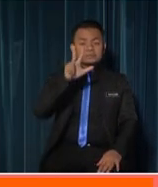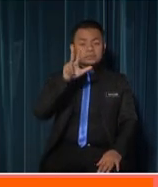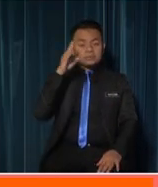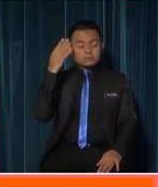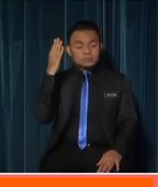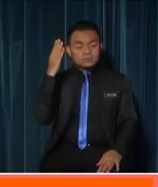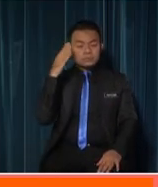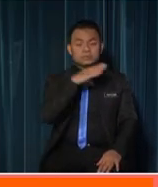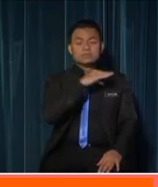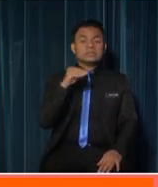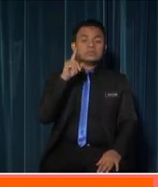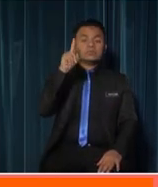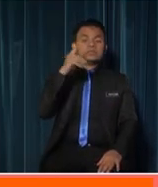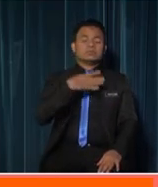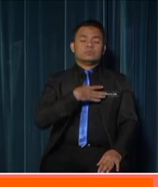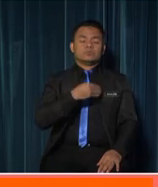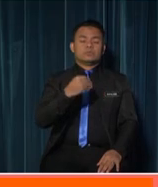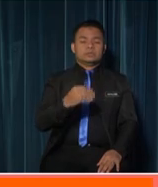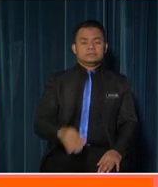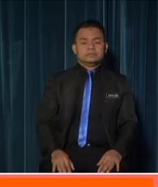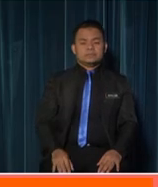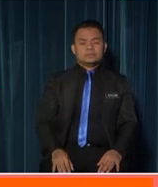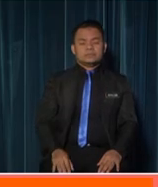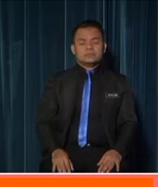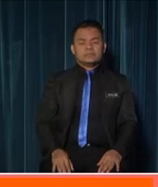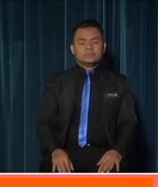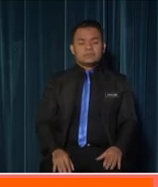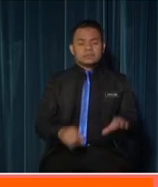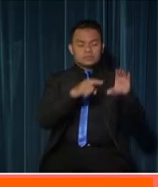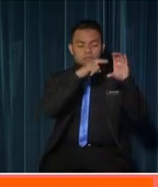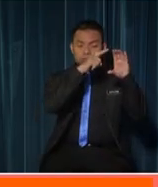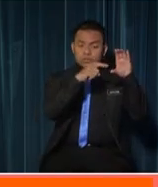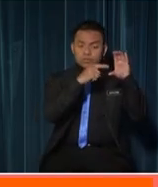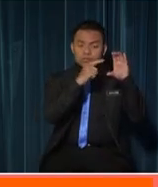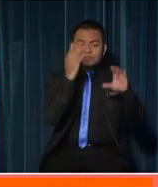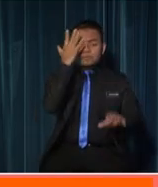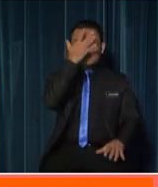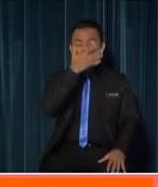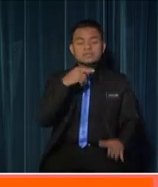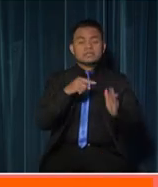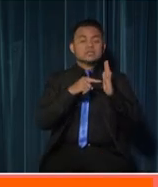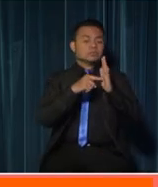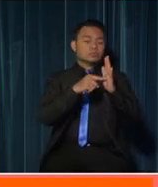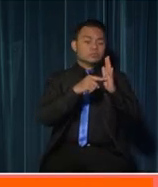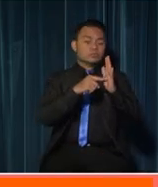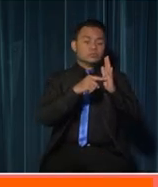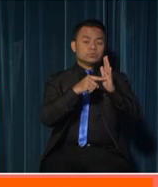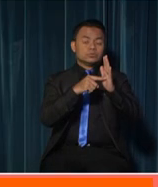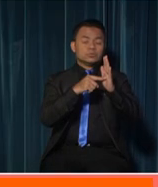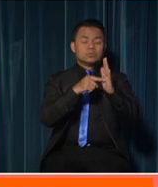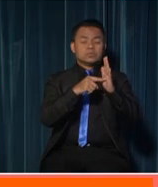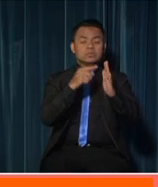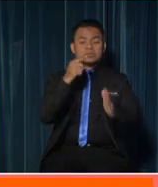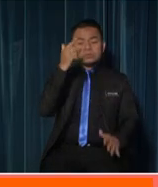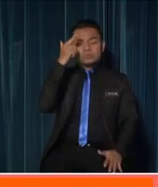white part. The clock face shows 1/4 of an hour.